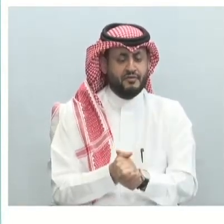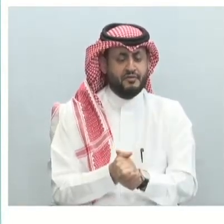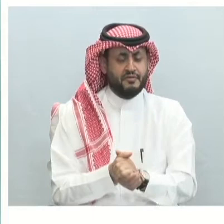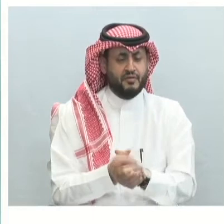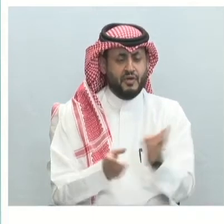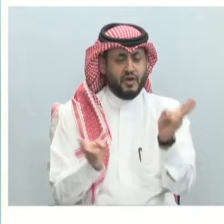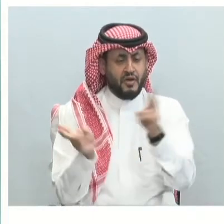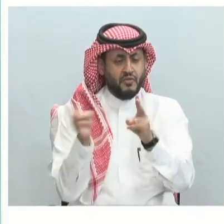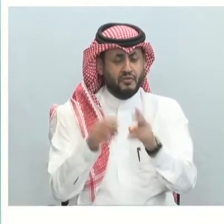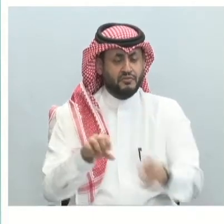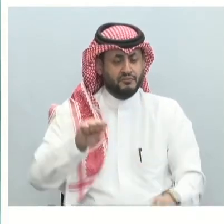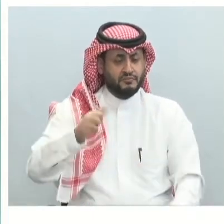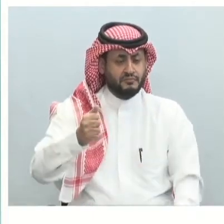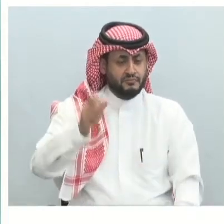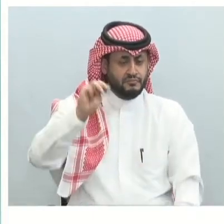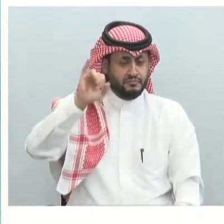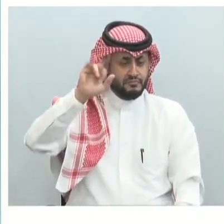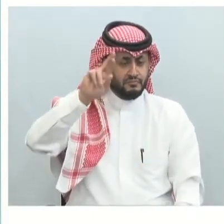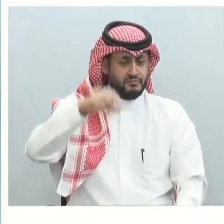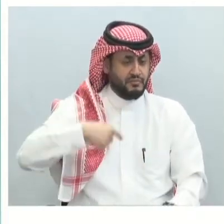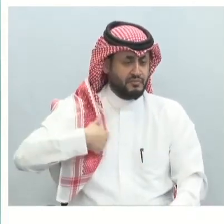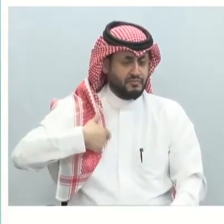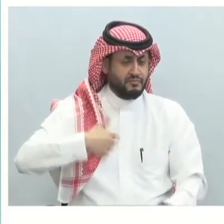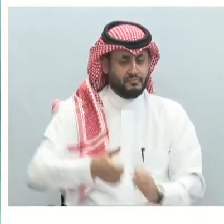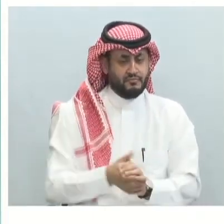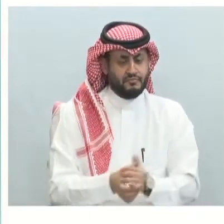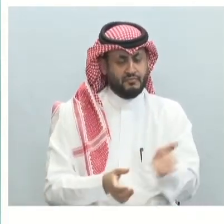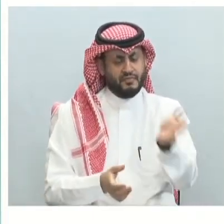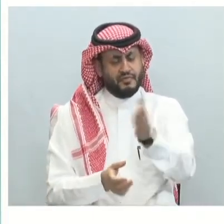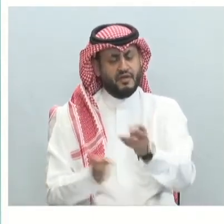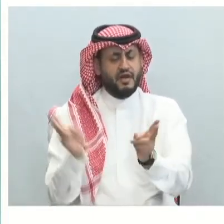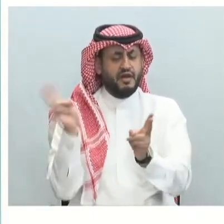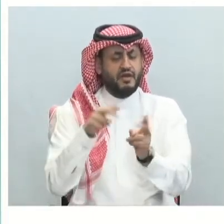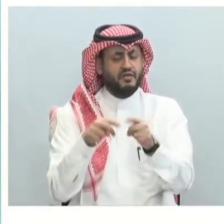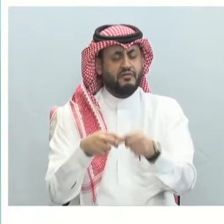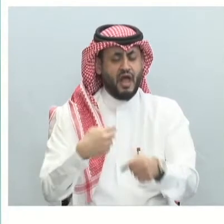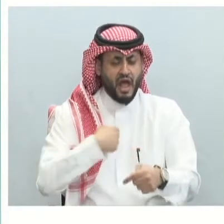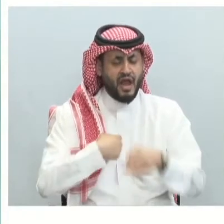speak to Samir? To Samir. Here says what?